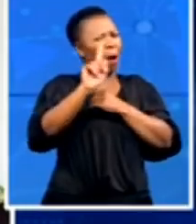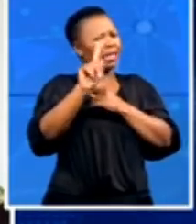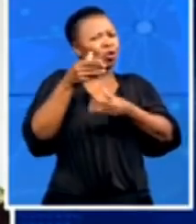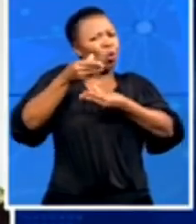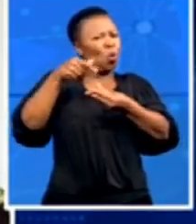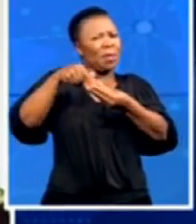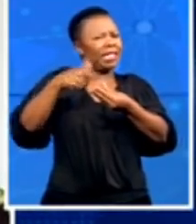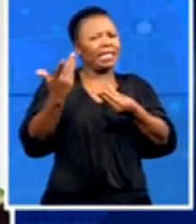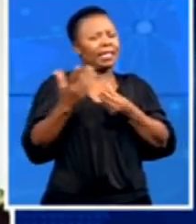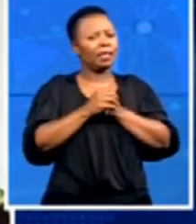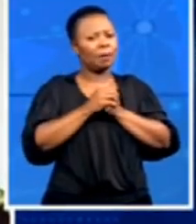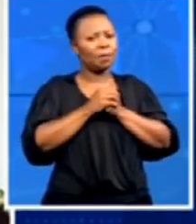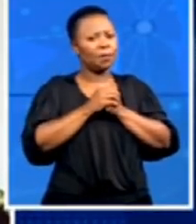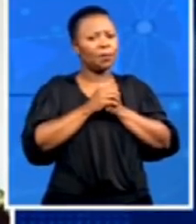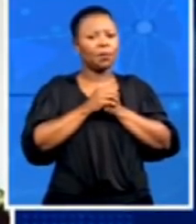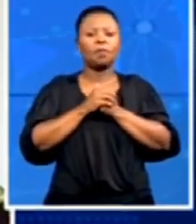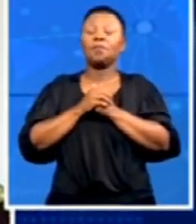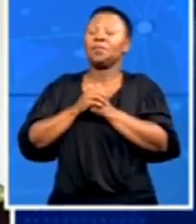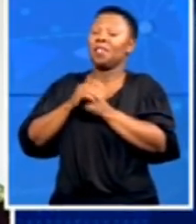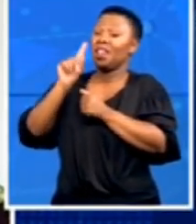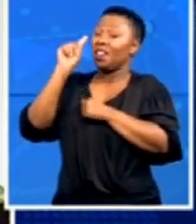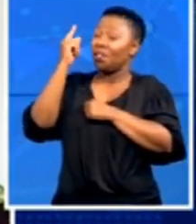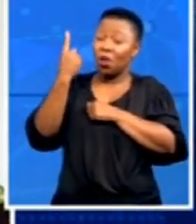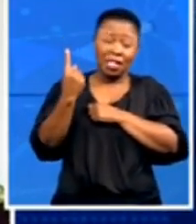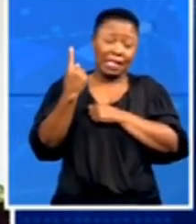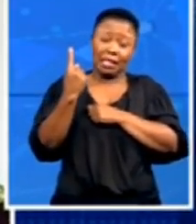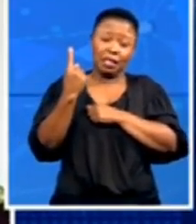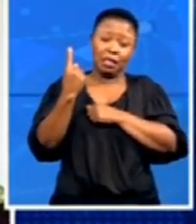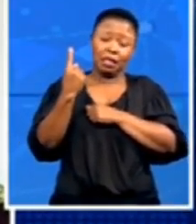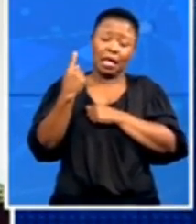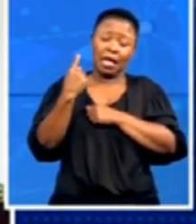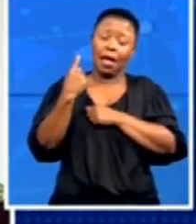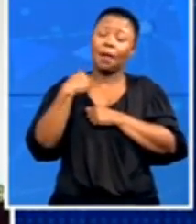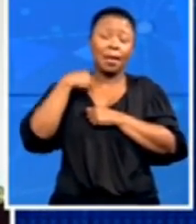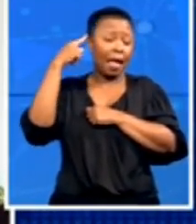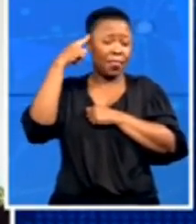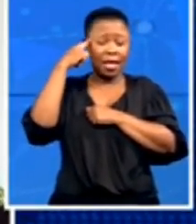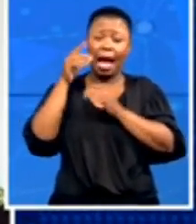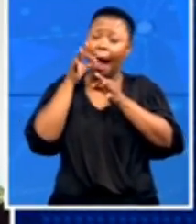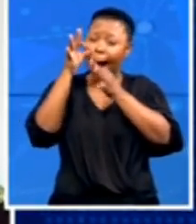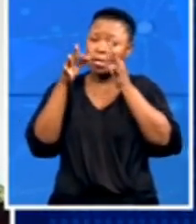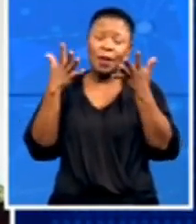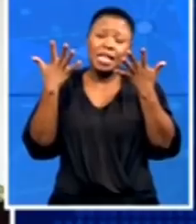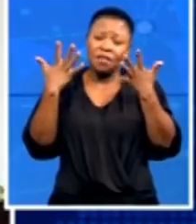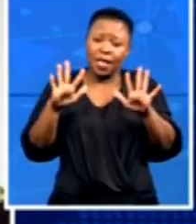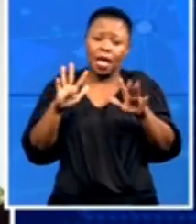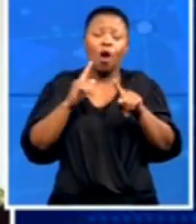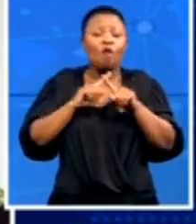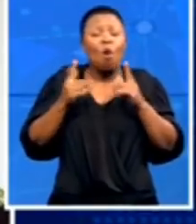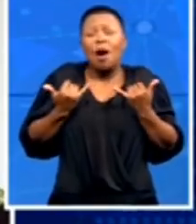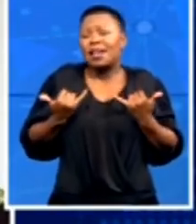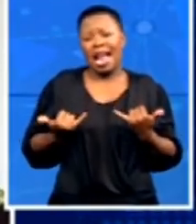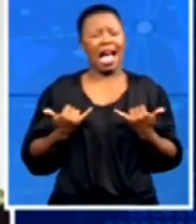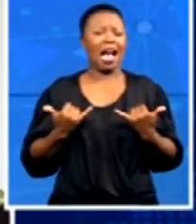Firstly, I think I did say to you that for now, I'm not on the ground. I'm briefed